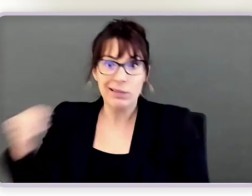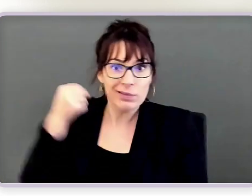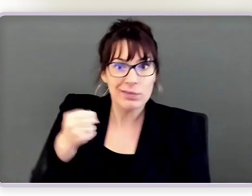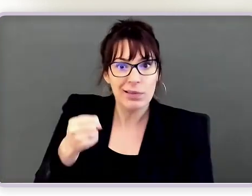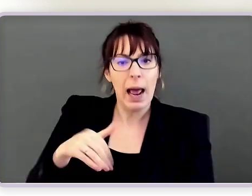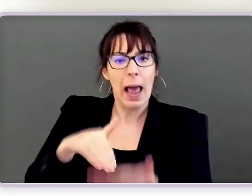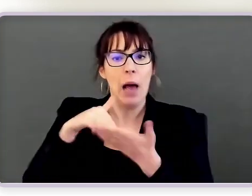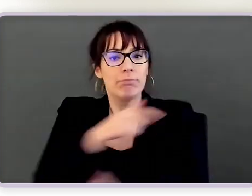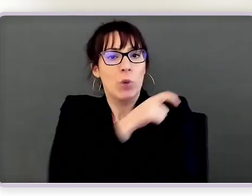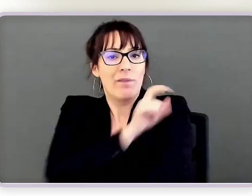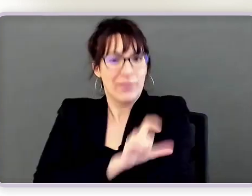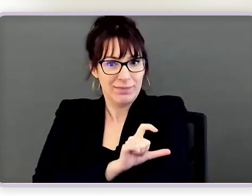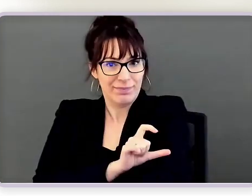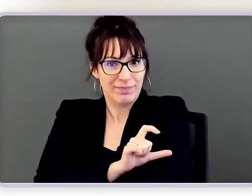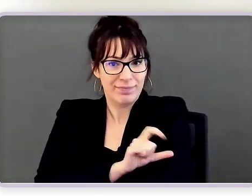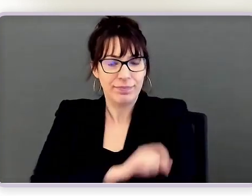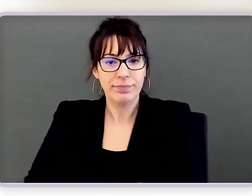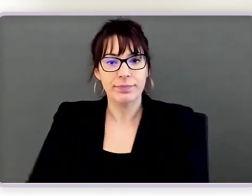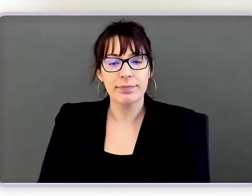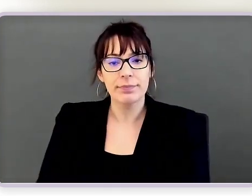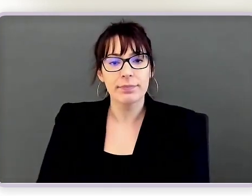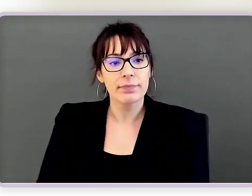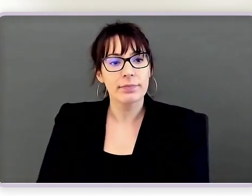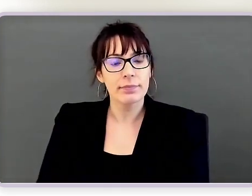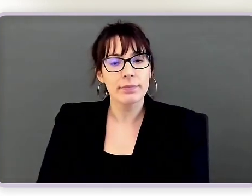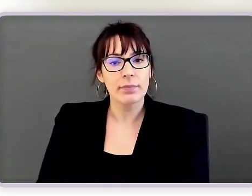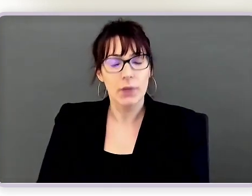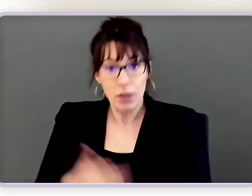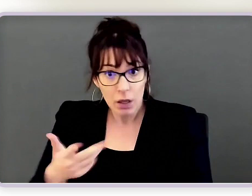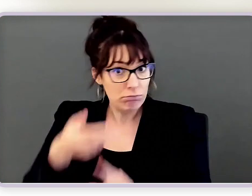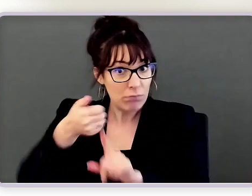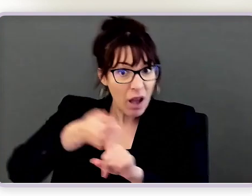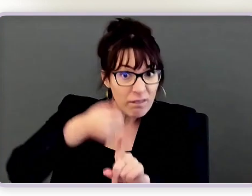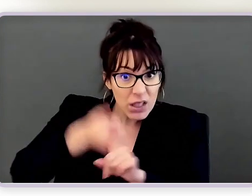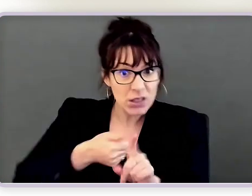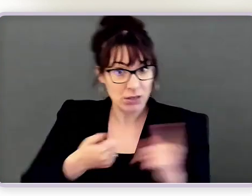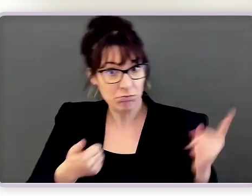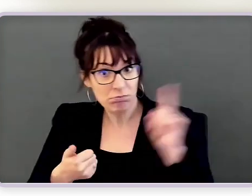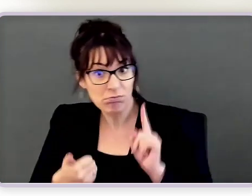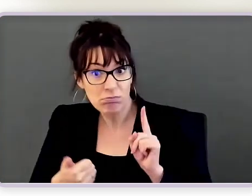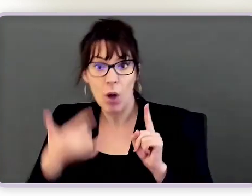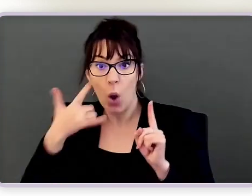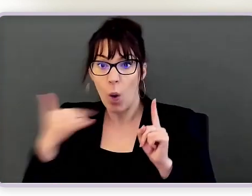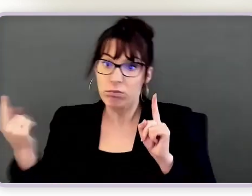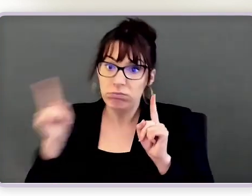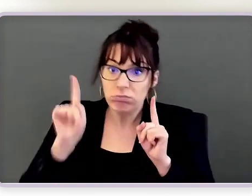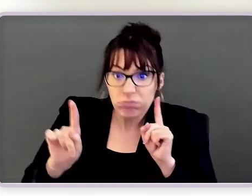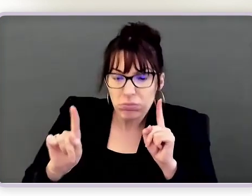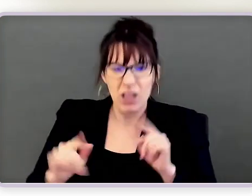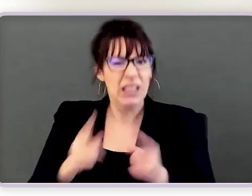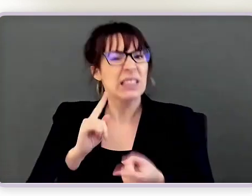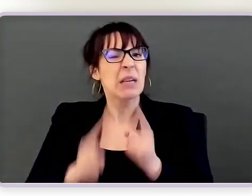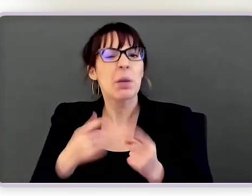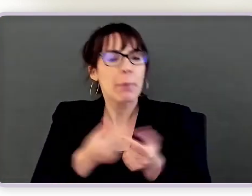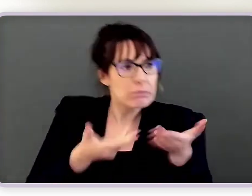if your client wants you to go as well, that you can't. You might have to sort out who speaks if there's